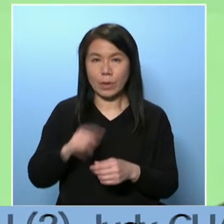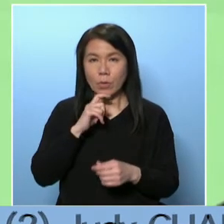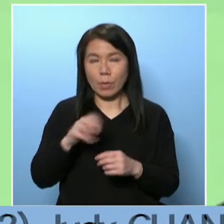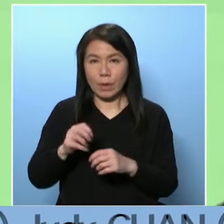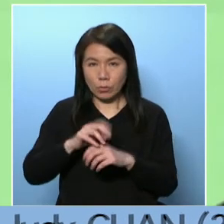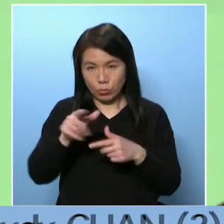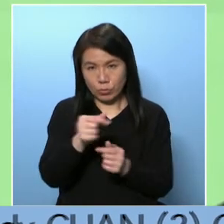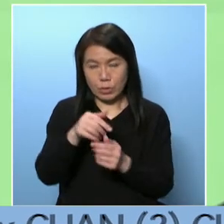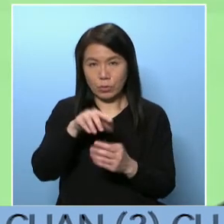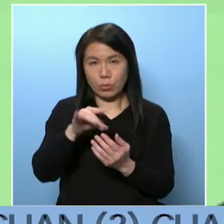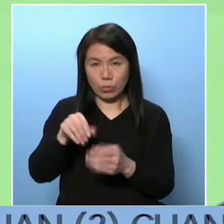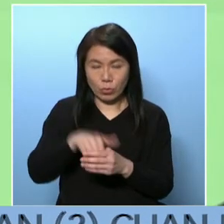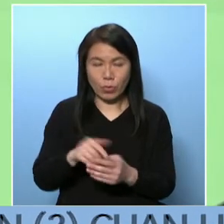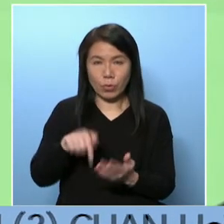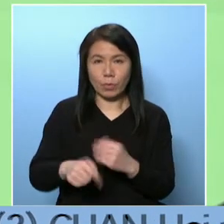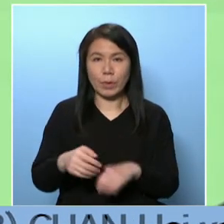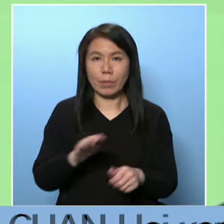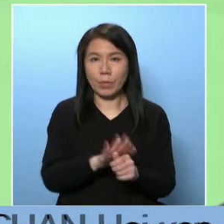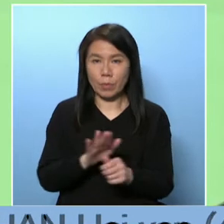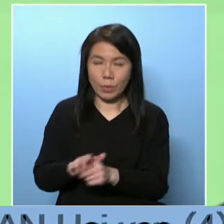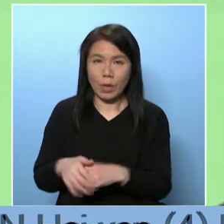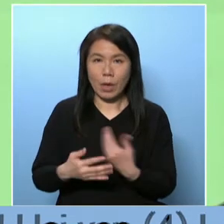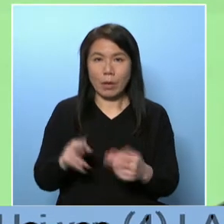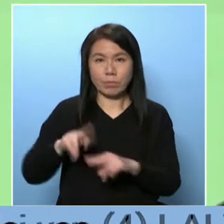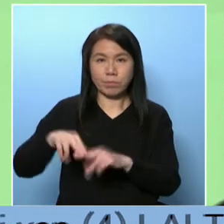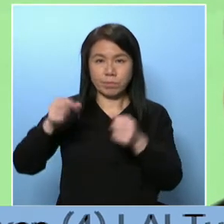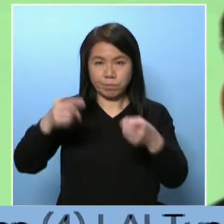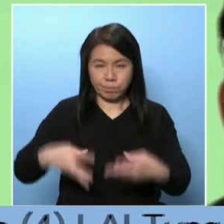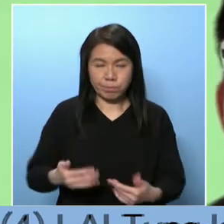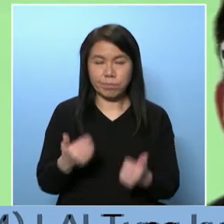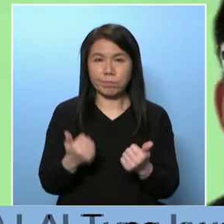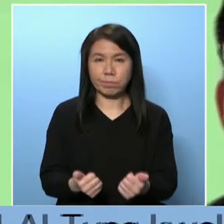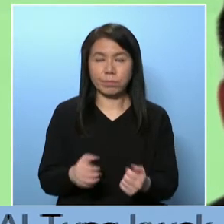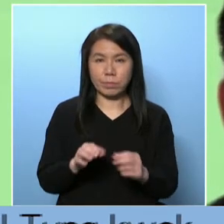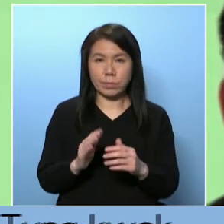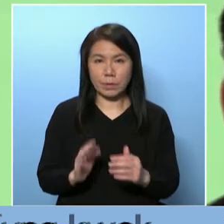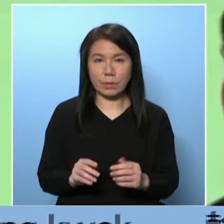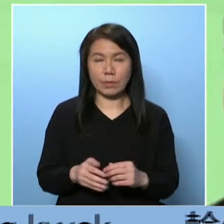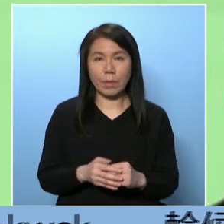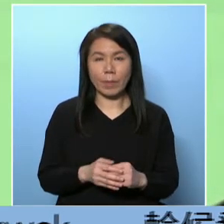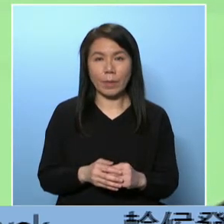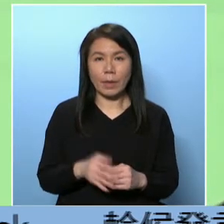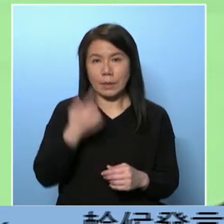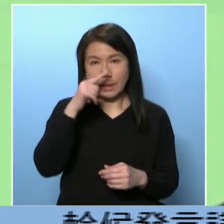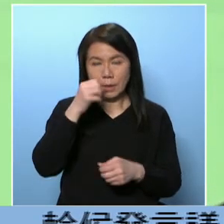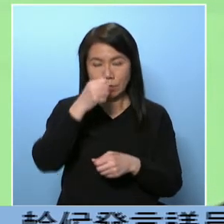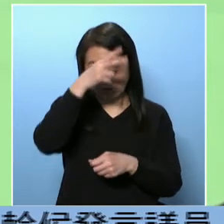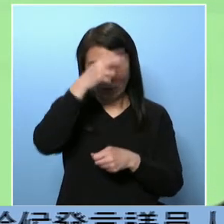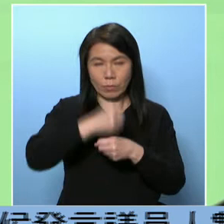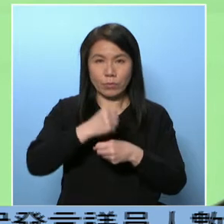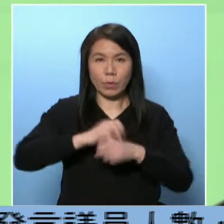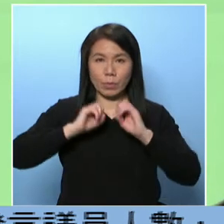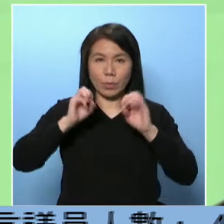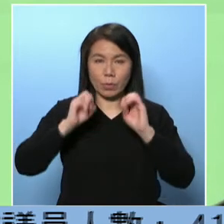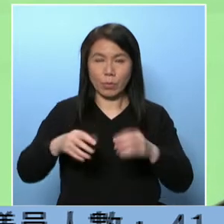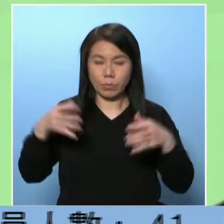With the double protection of one country, two systems, and also the improved election system,